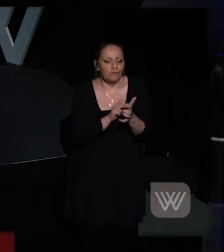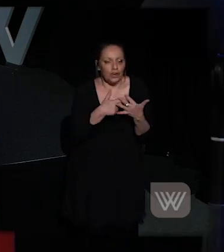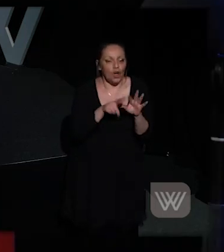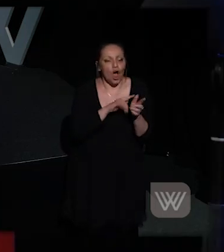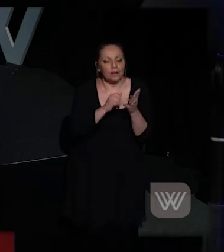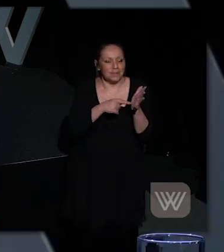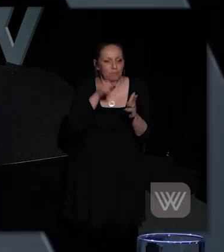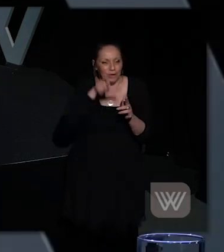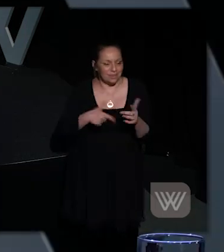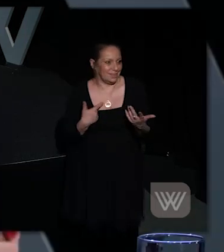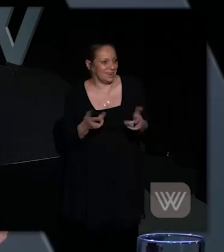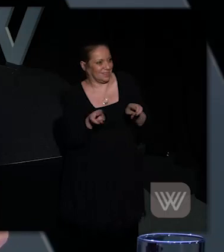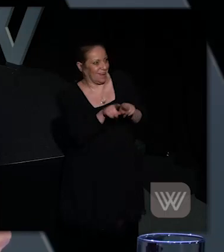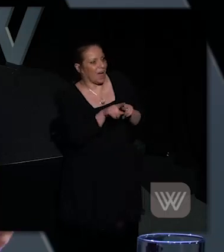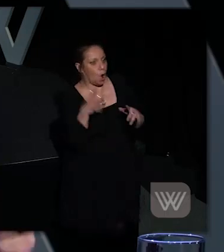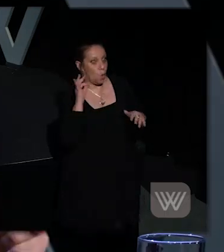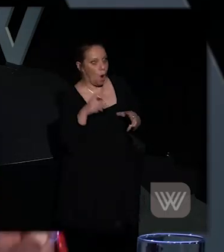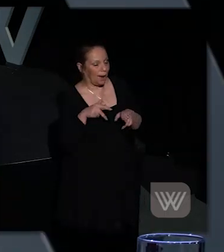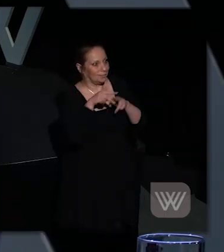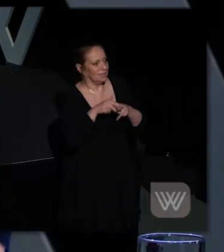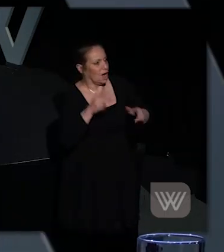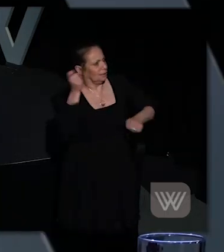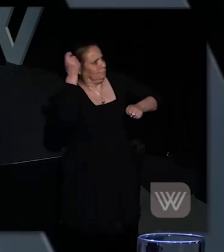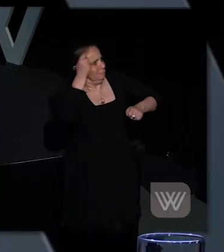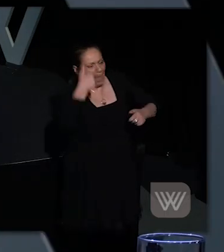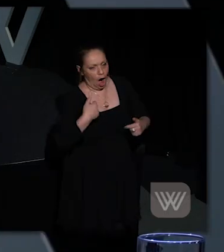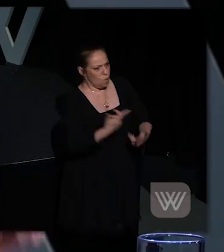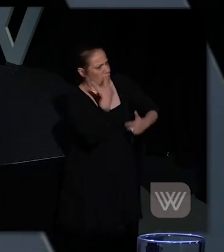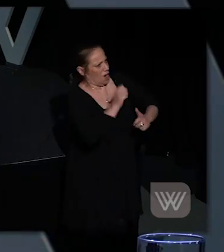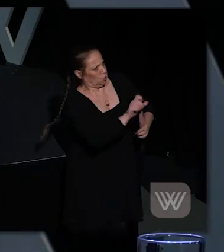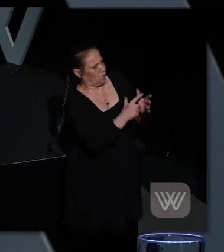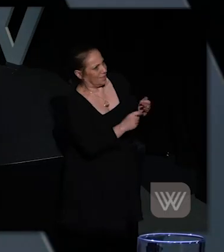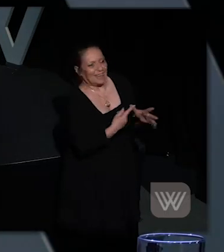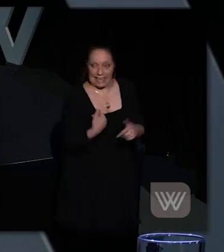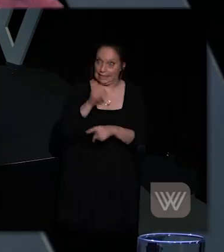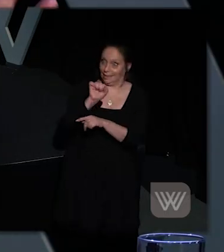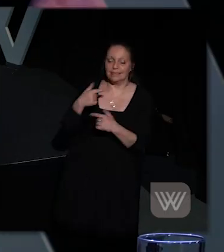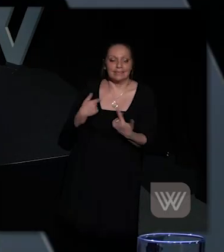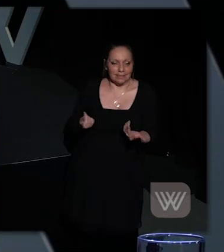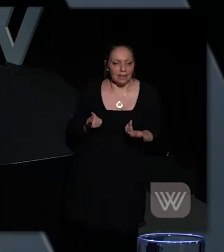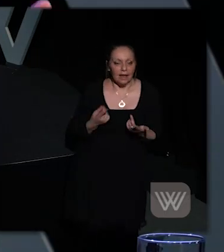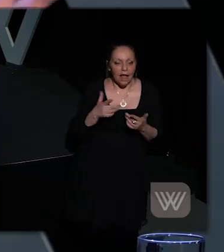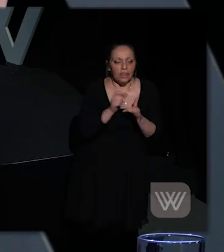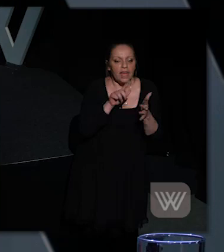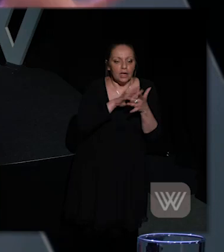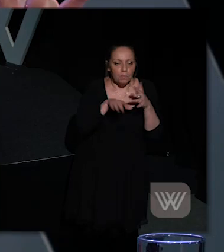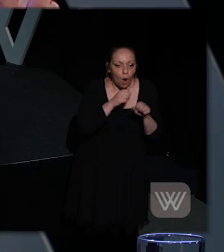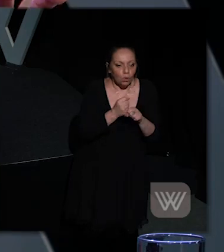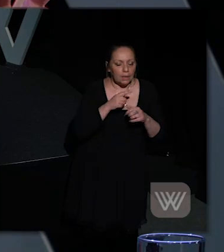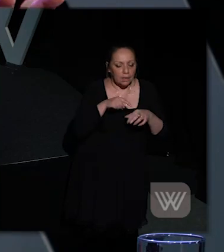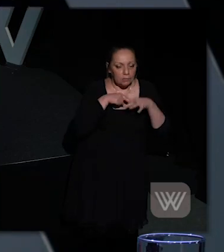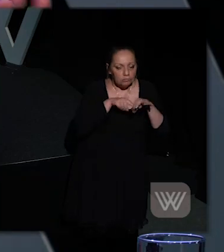I'm going to get you your data, Ginger. Yeah, I'm going to get you the data, honey. So they did nationally representative polling for me and polled